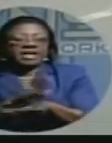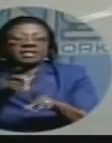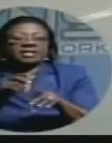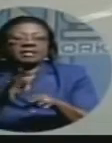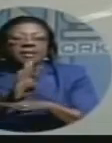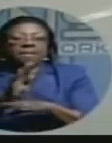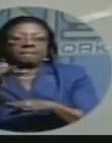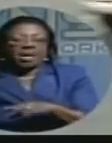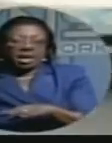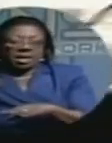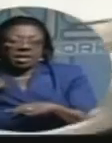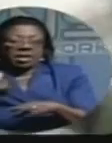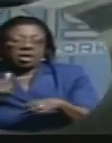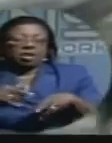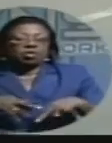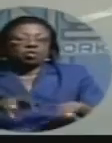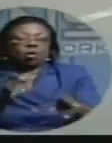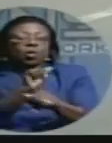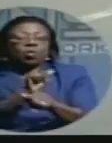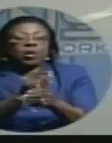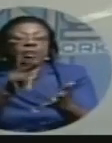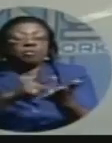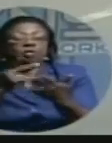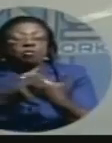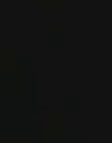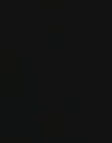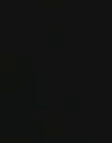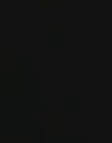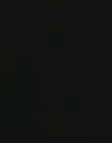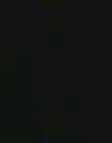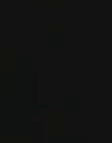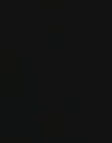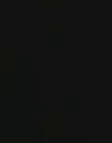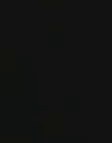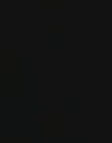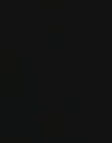business persons who may have been affected to come forward. The deadline.